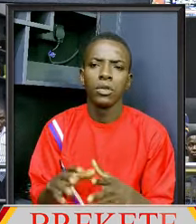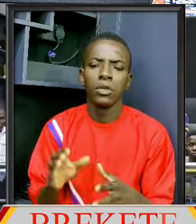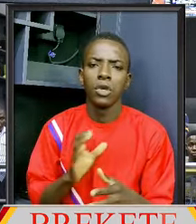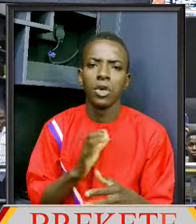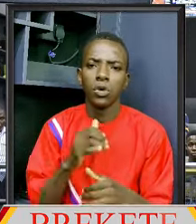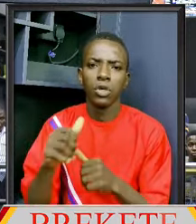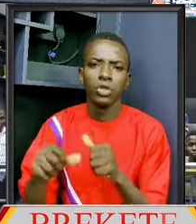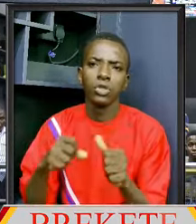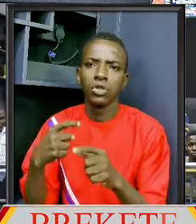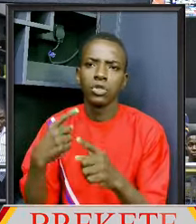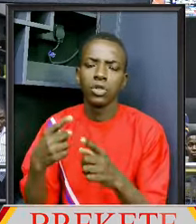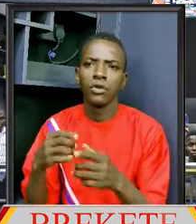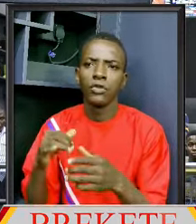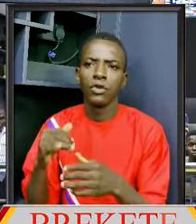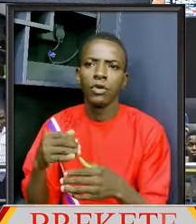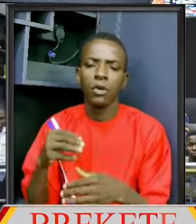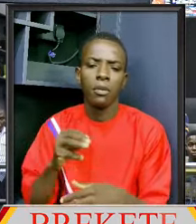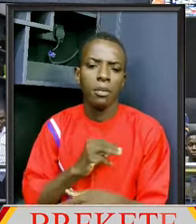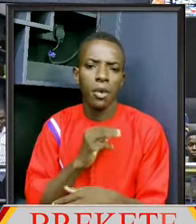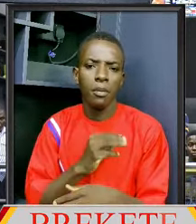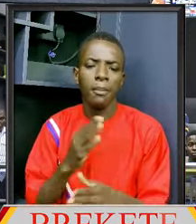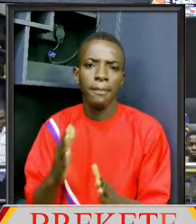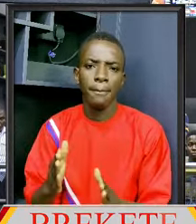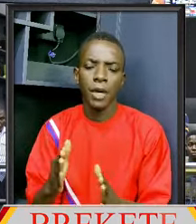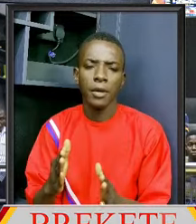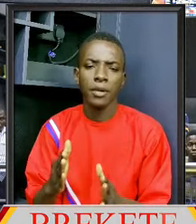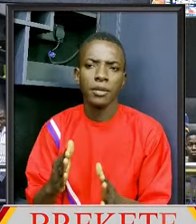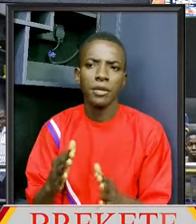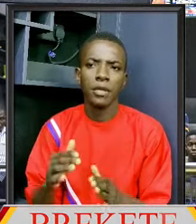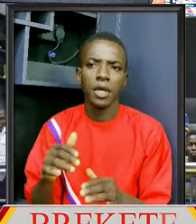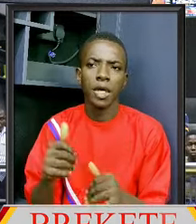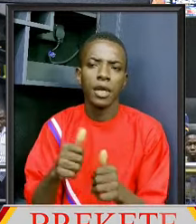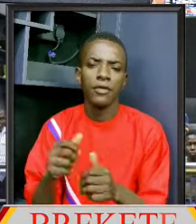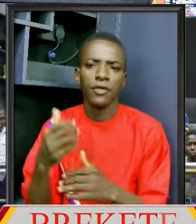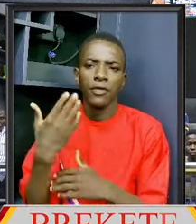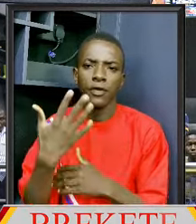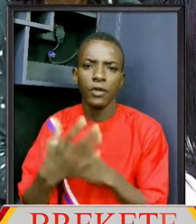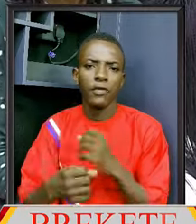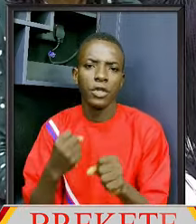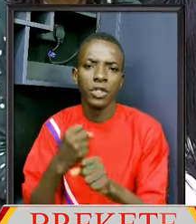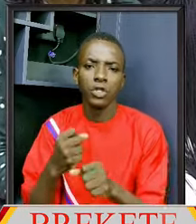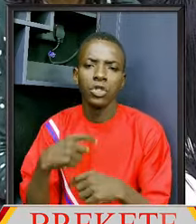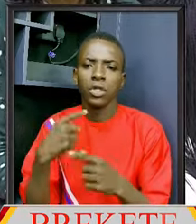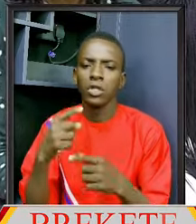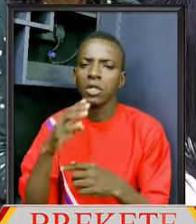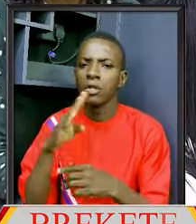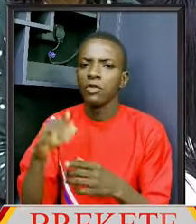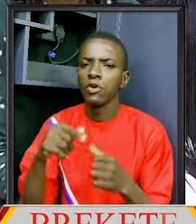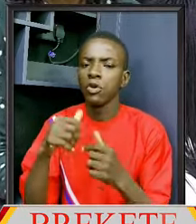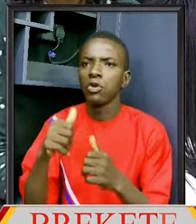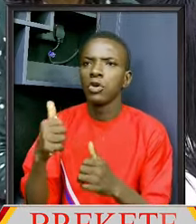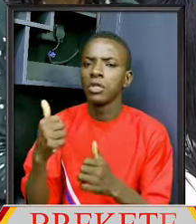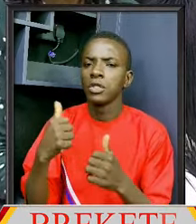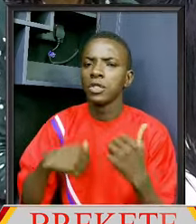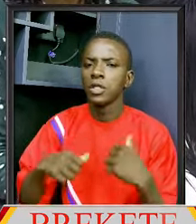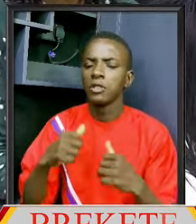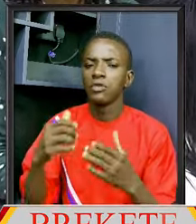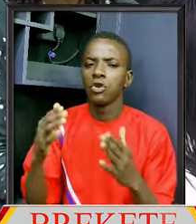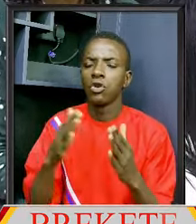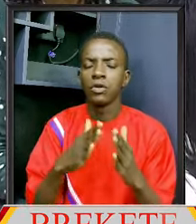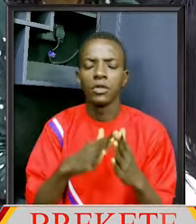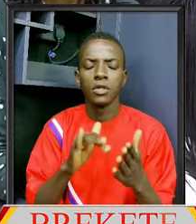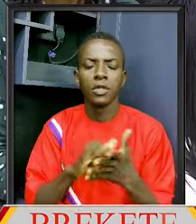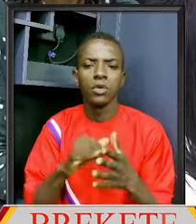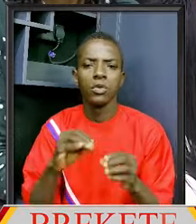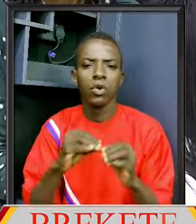Our association say if you be our member, for every 5 years where you never attend annual scientific conference where